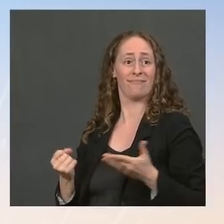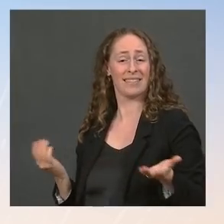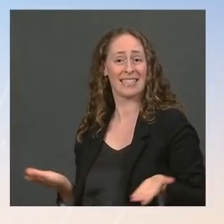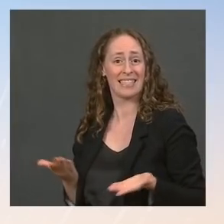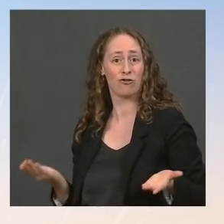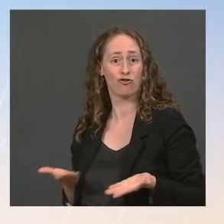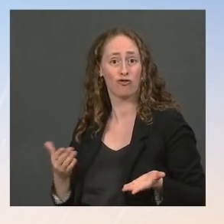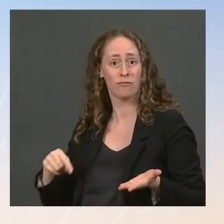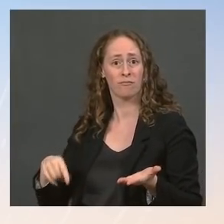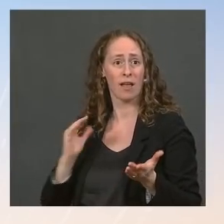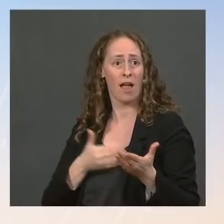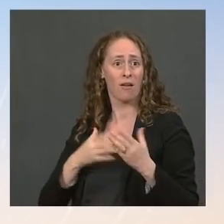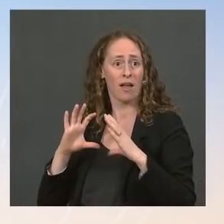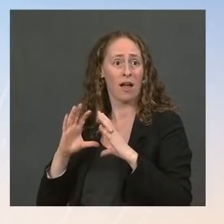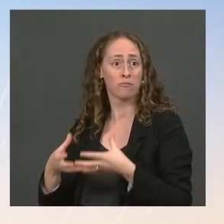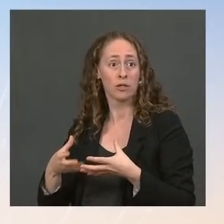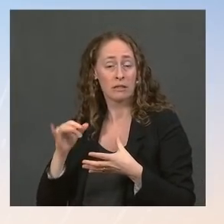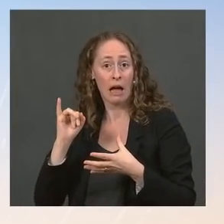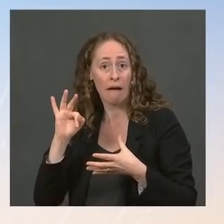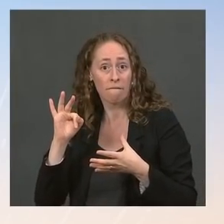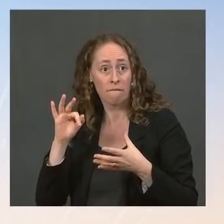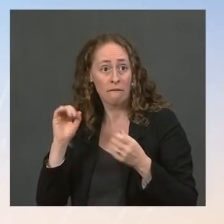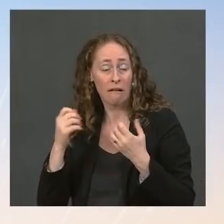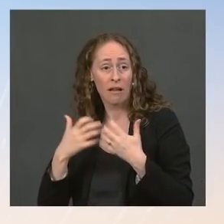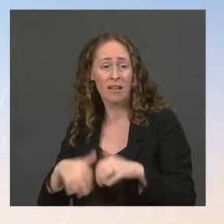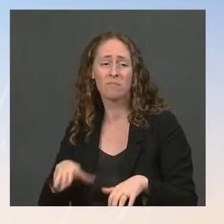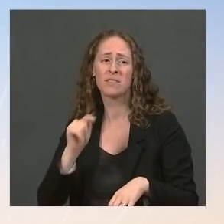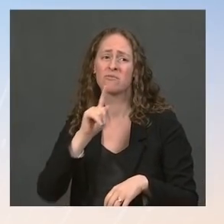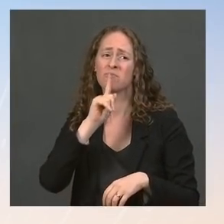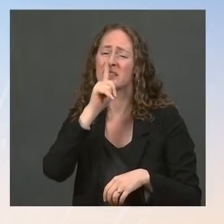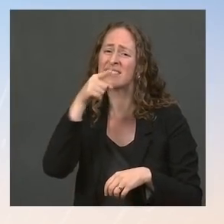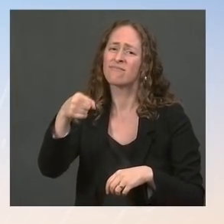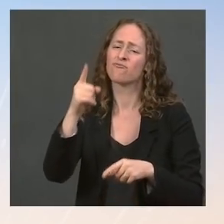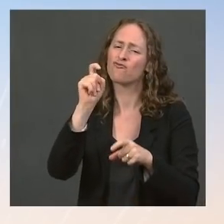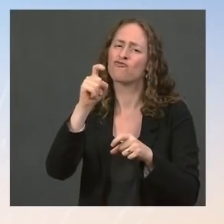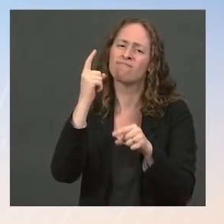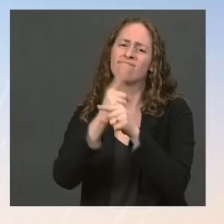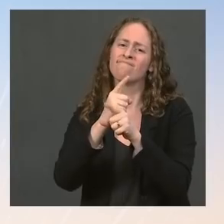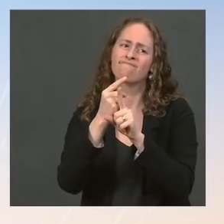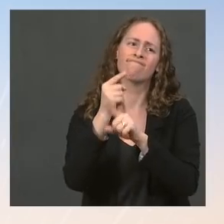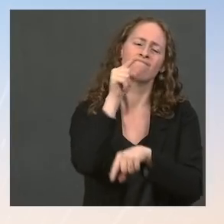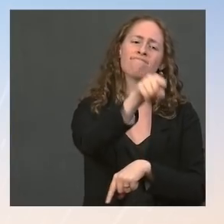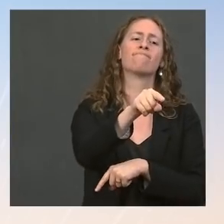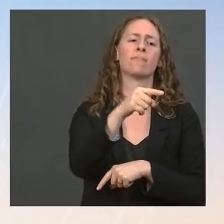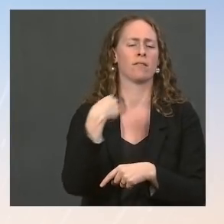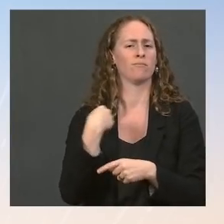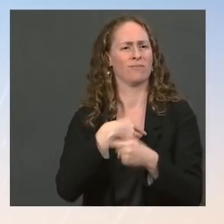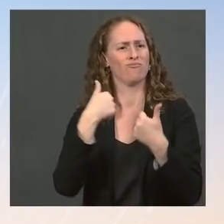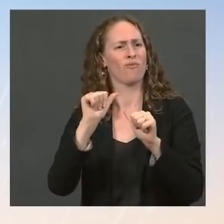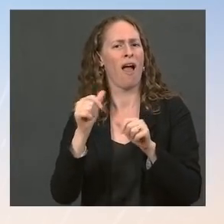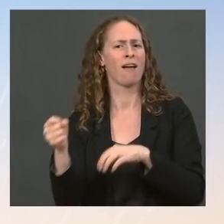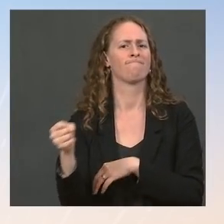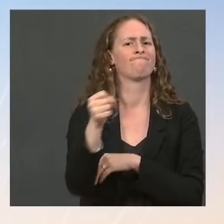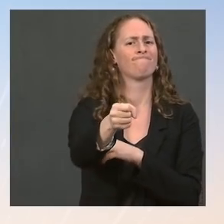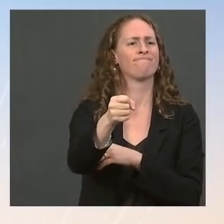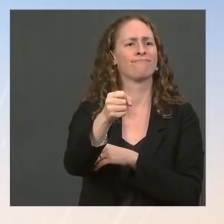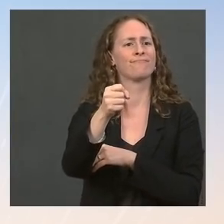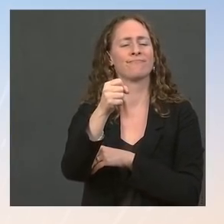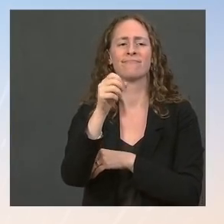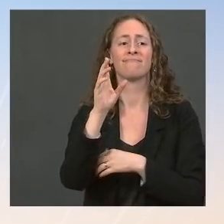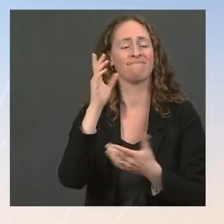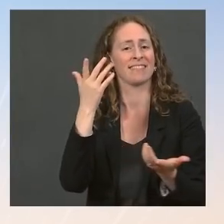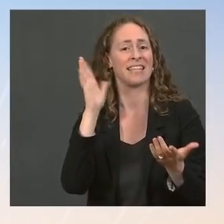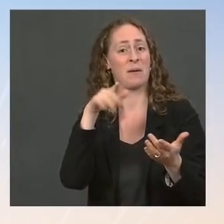there's alignment on that. But we believe in his qualifications. We absolutely worked to get him confirmed, but we weren't naive about how challenging that would be given the